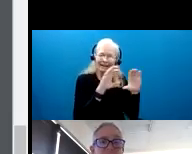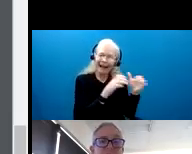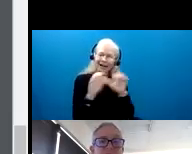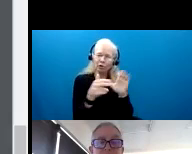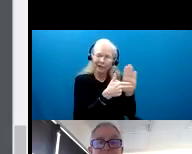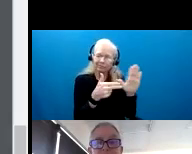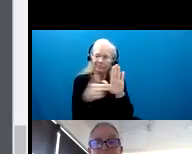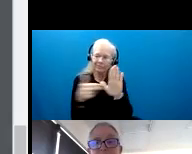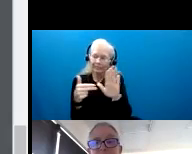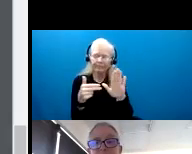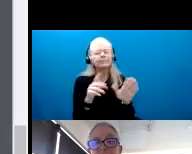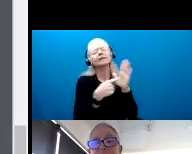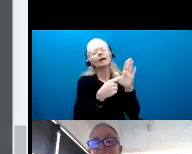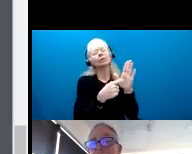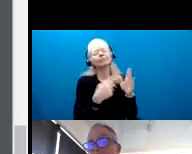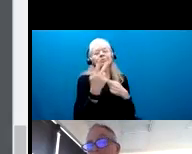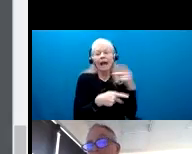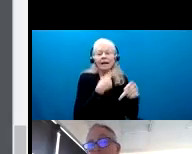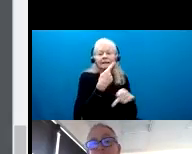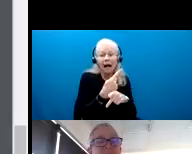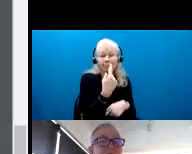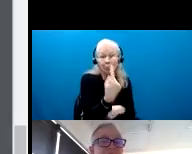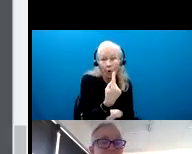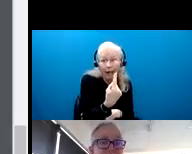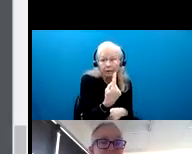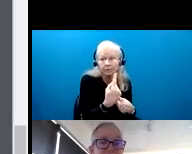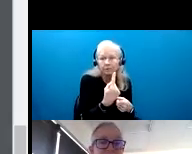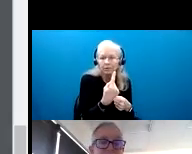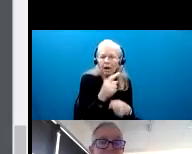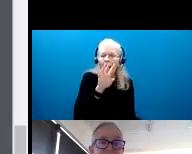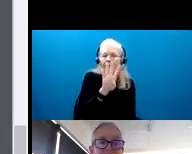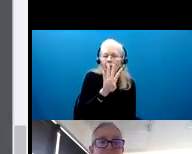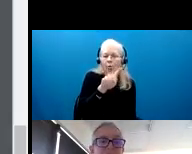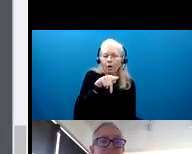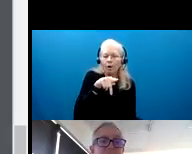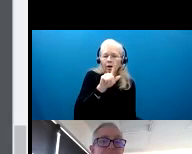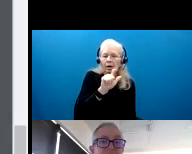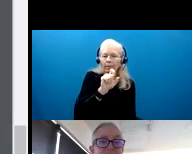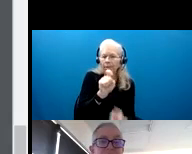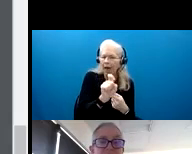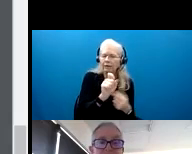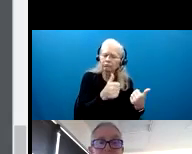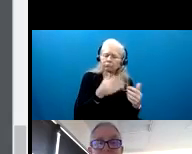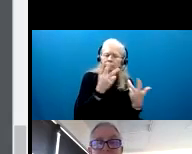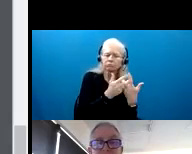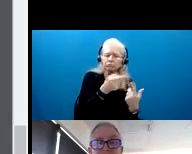can work for a fourplex, for example, in a zone that allows